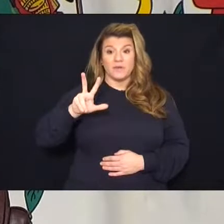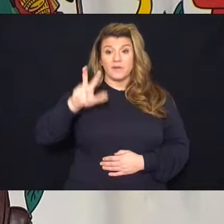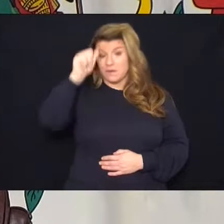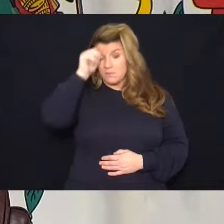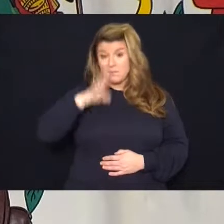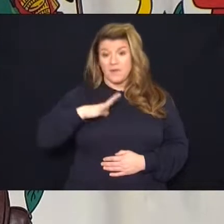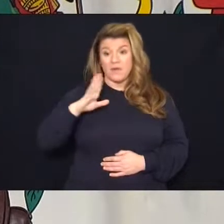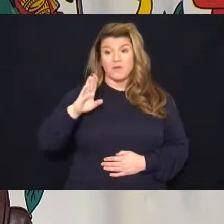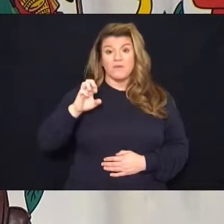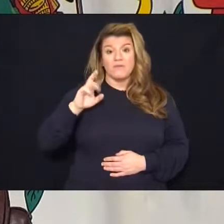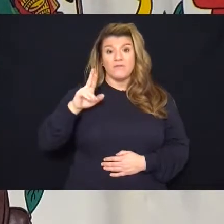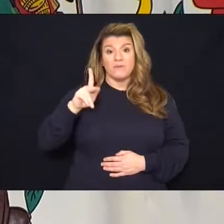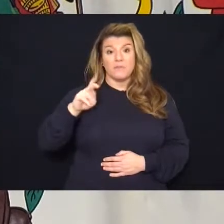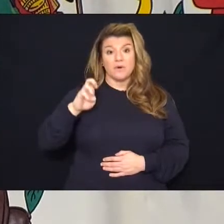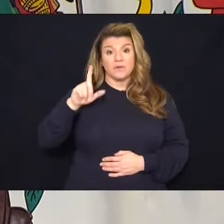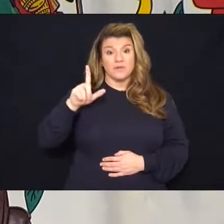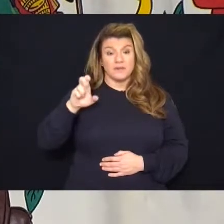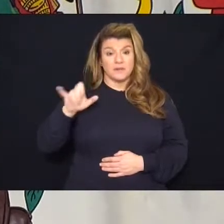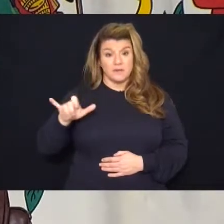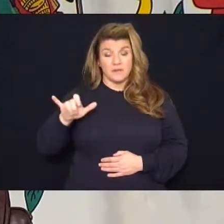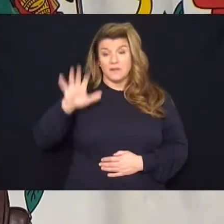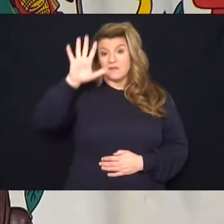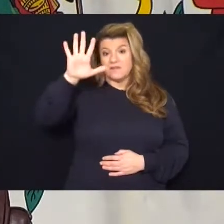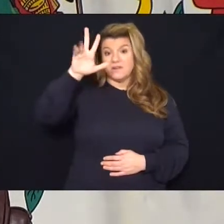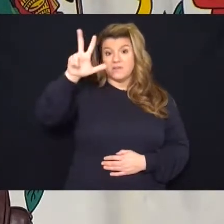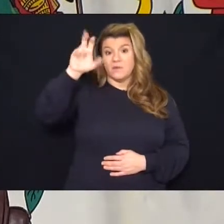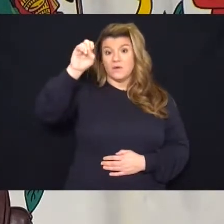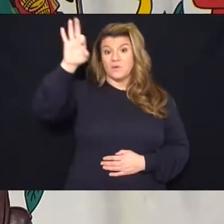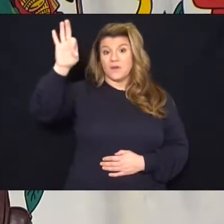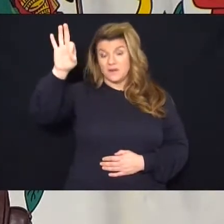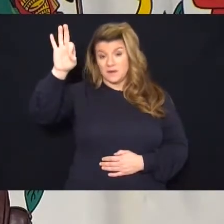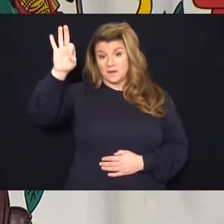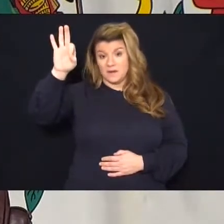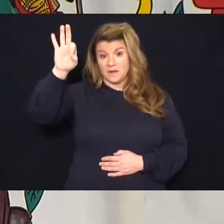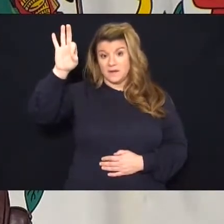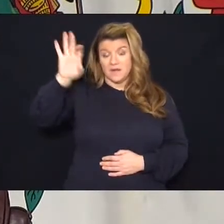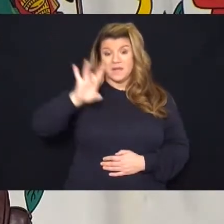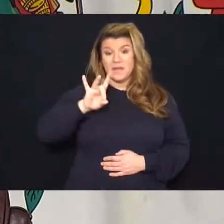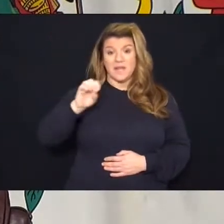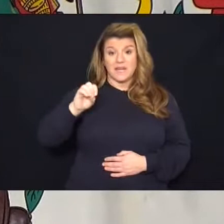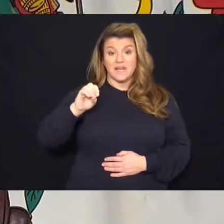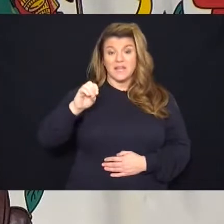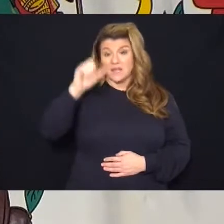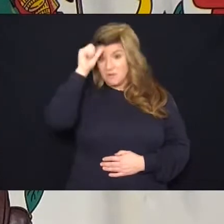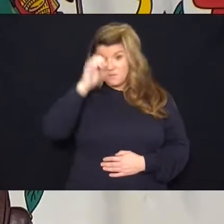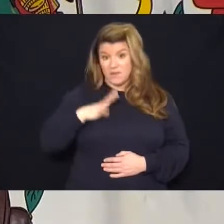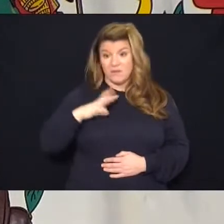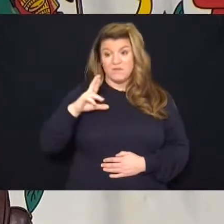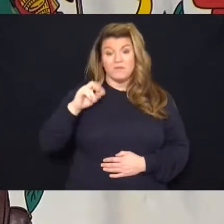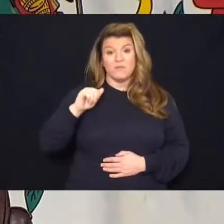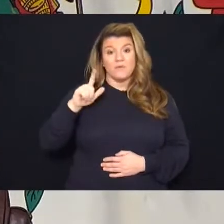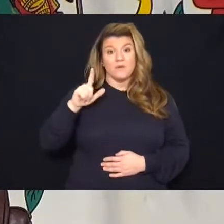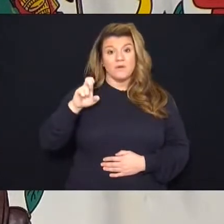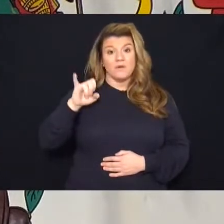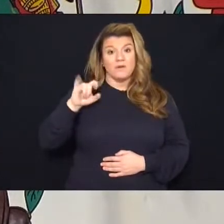male from Berkeley County. The 5,309th death, an 80-year-old male from Raleigh